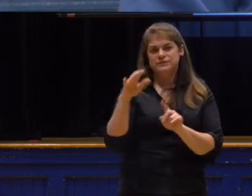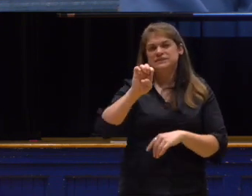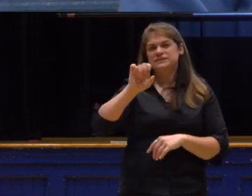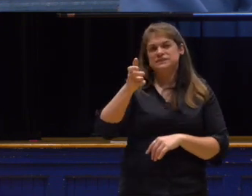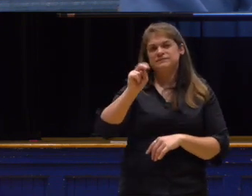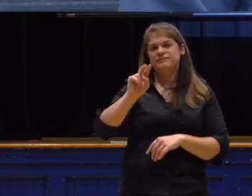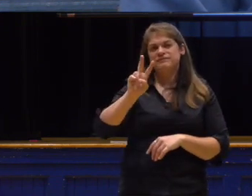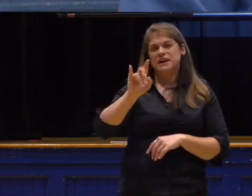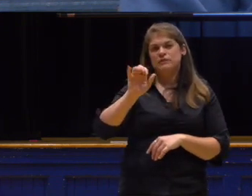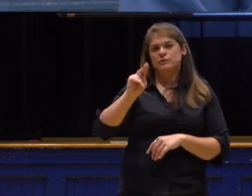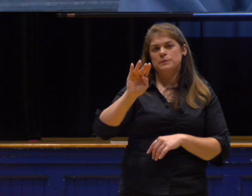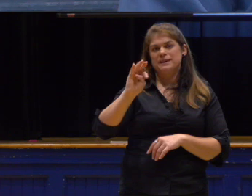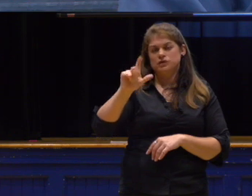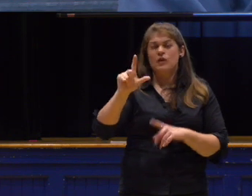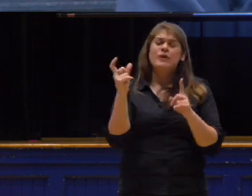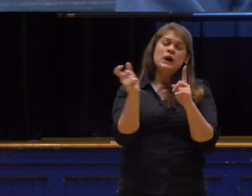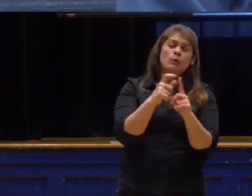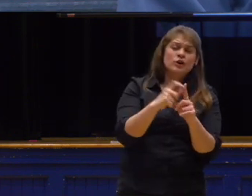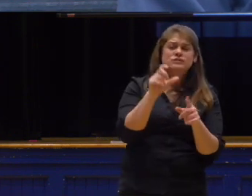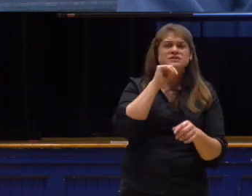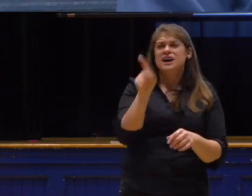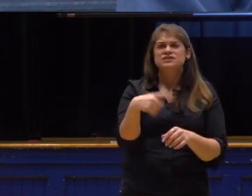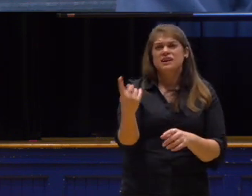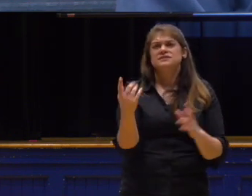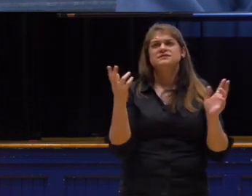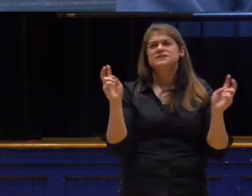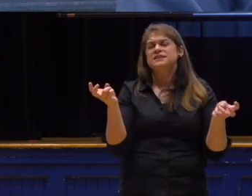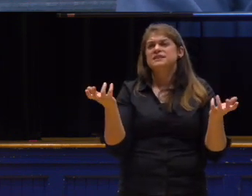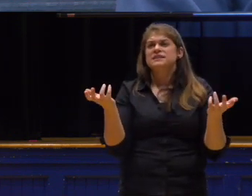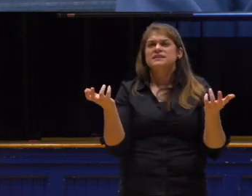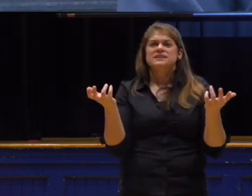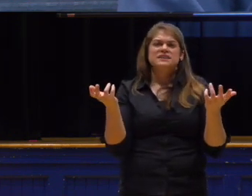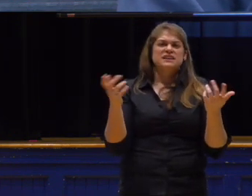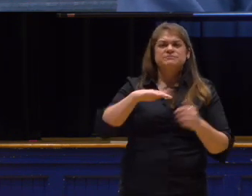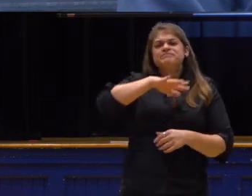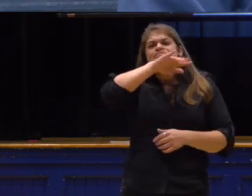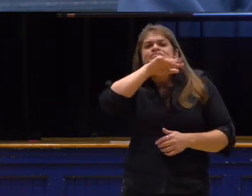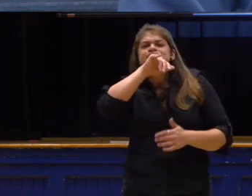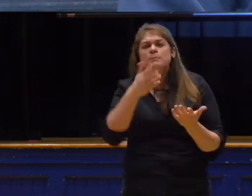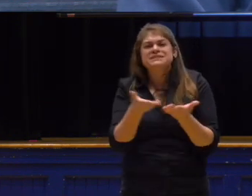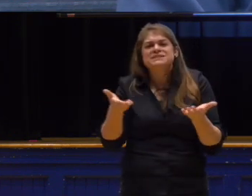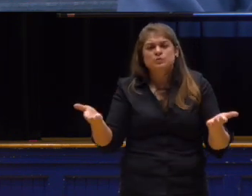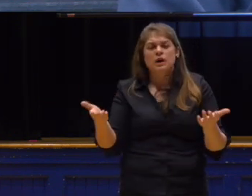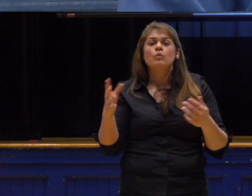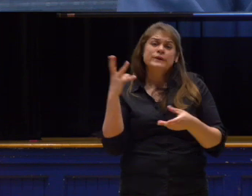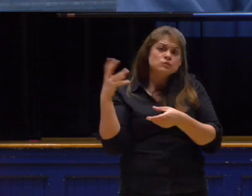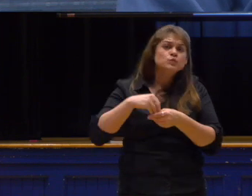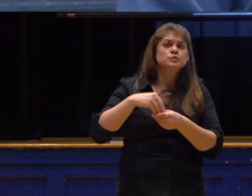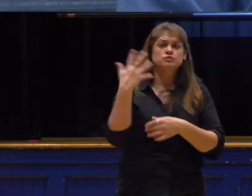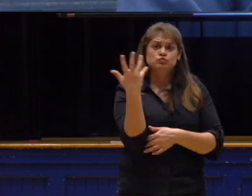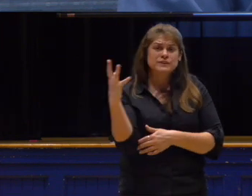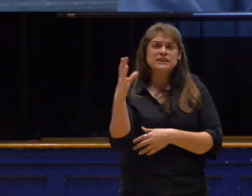the word environmental is not just, we're not just talking about hazardous material. We are talking about trees, we are talking